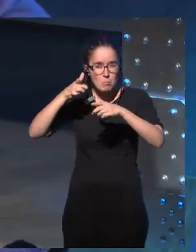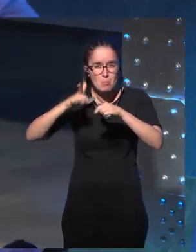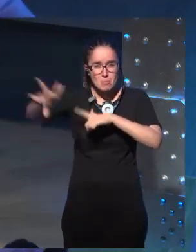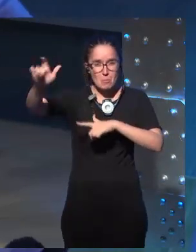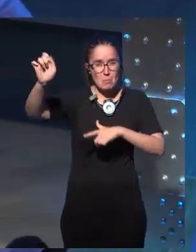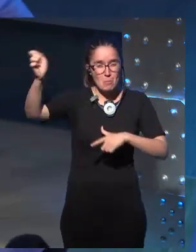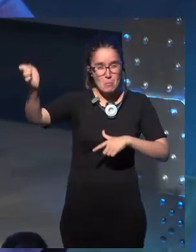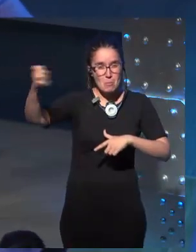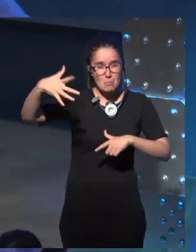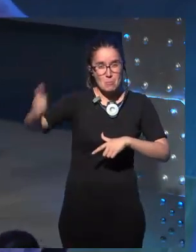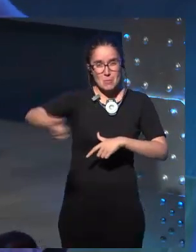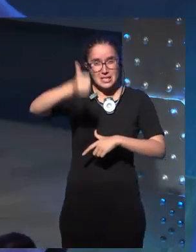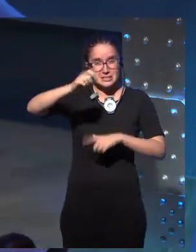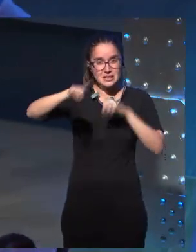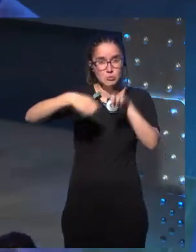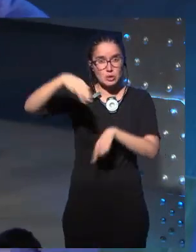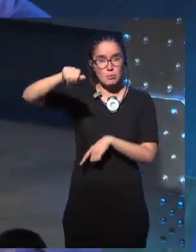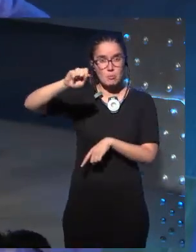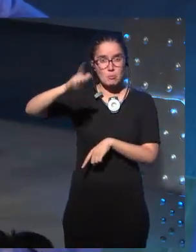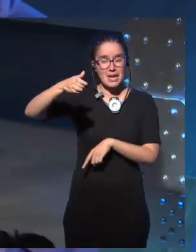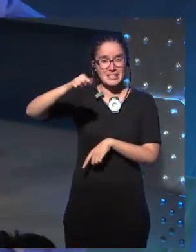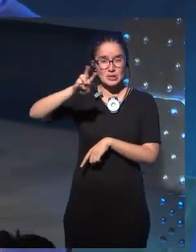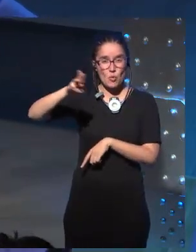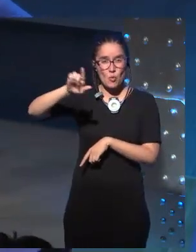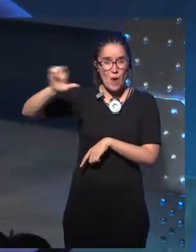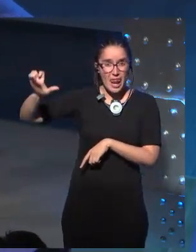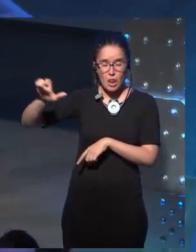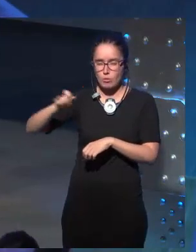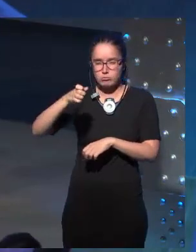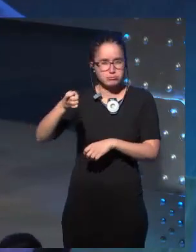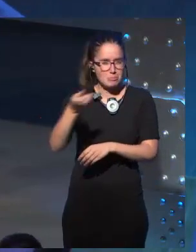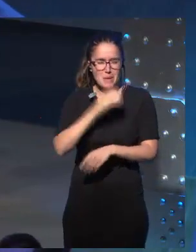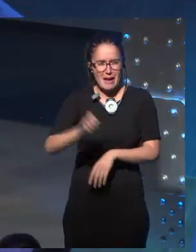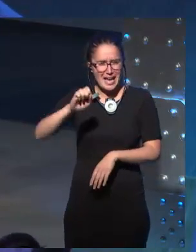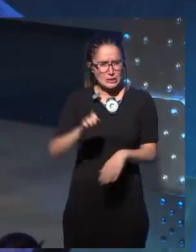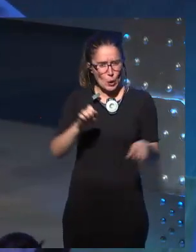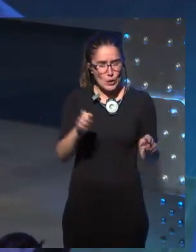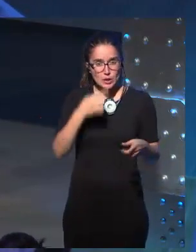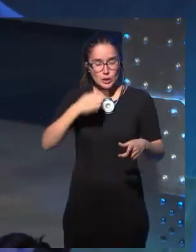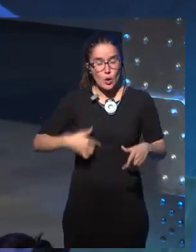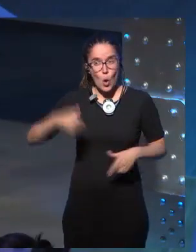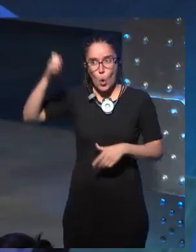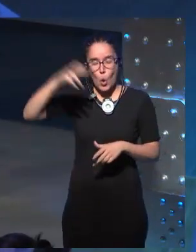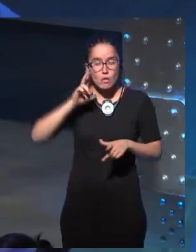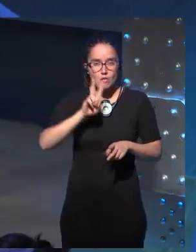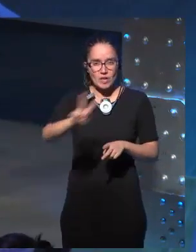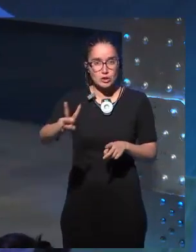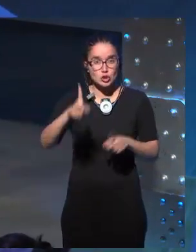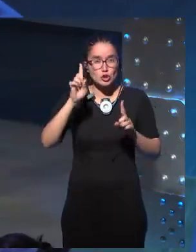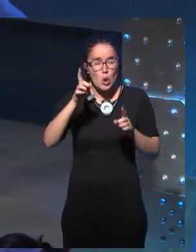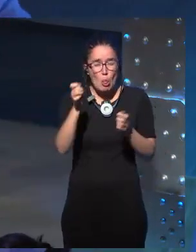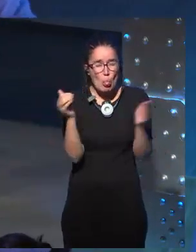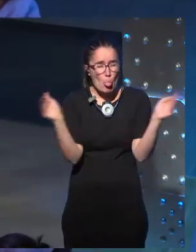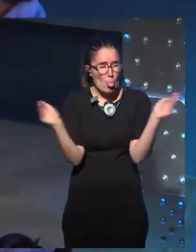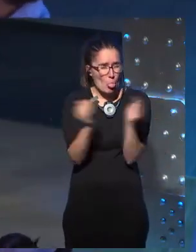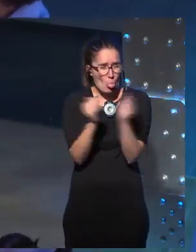then James Maxwell, a Scottish genius, told us that the light we see is just a small part of